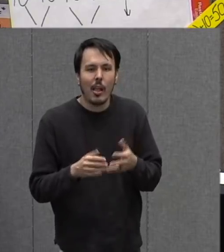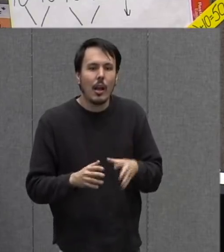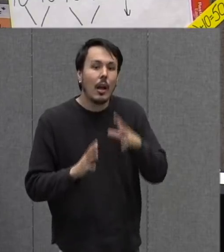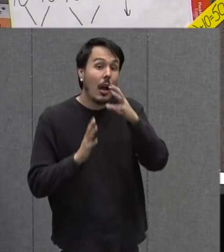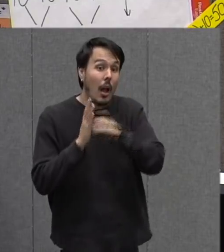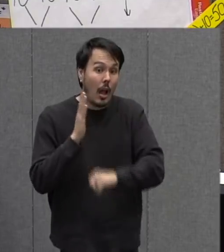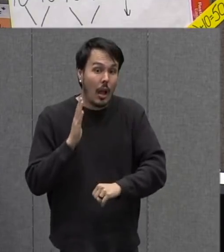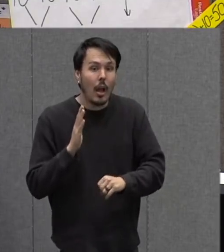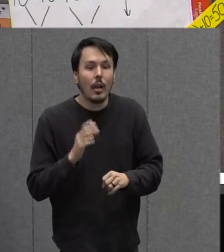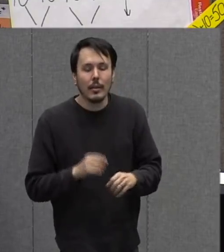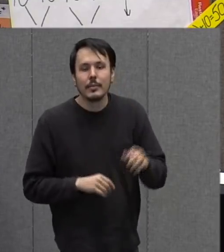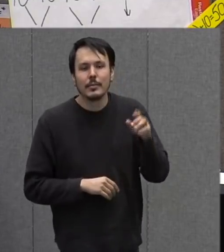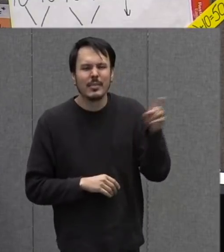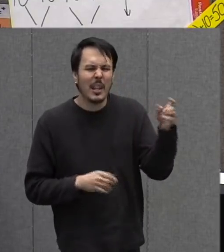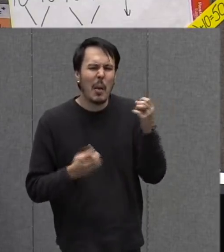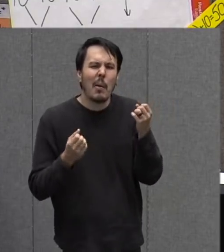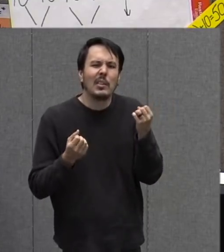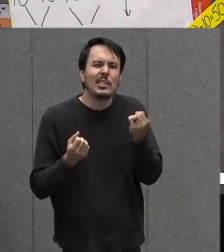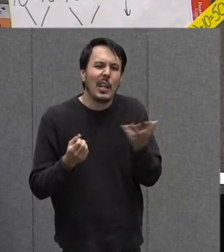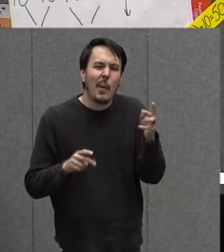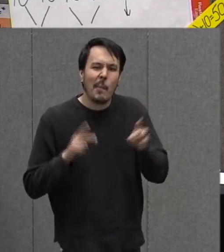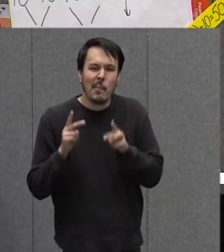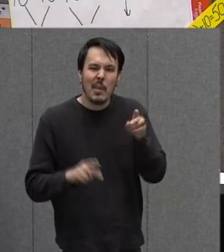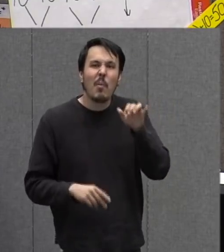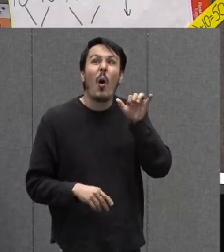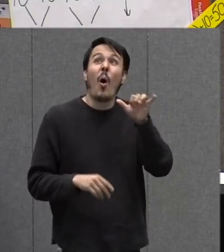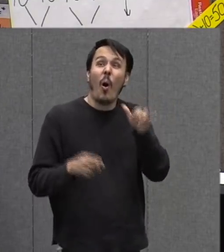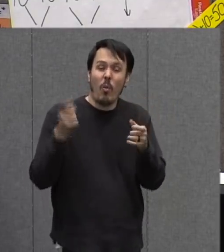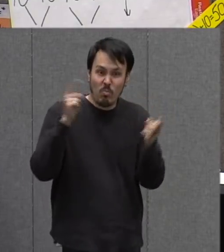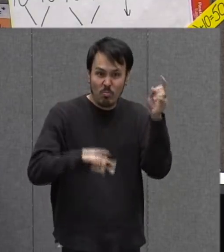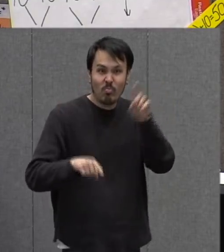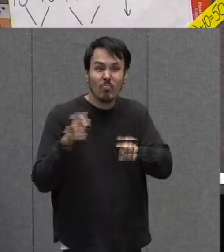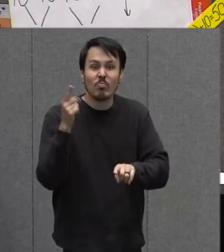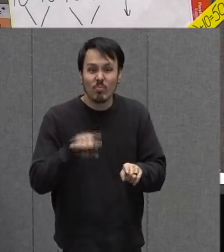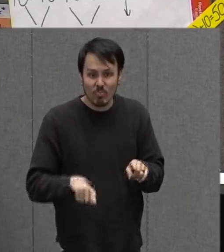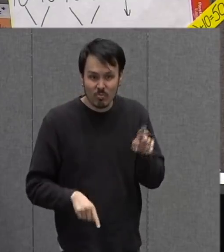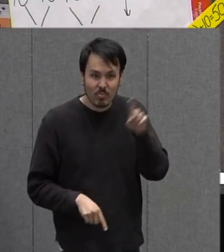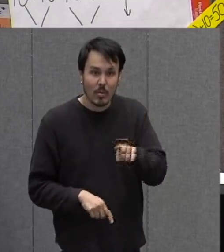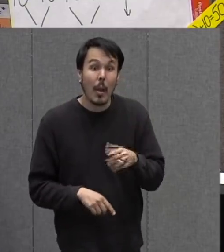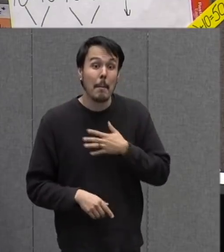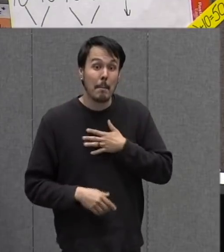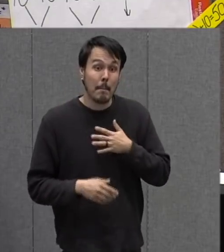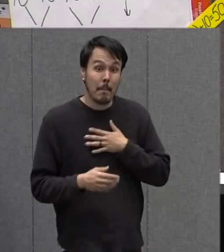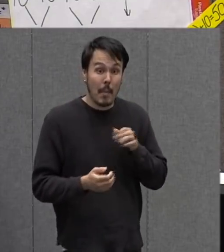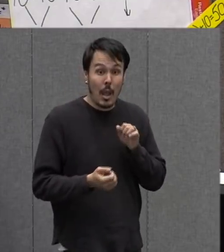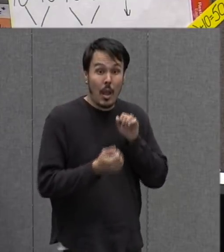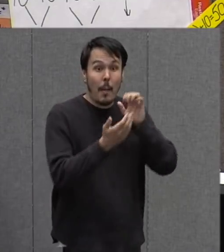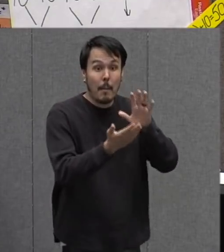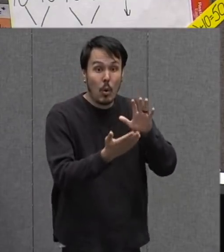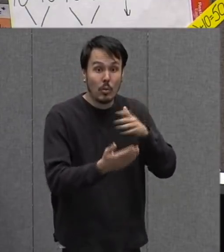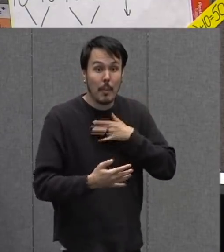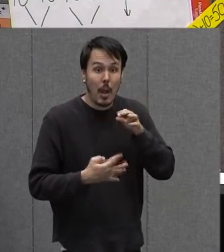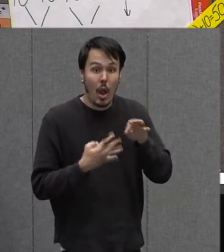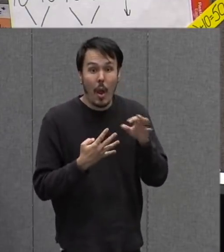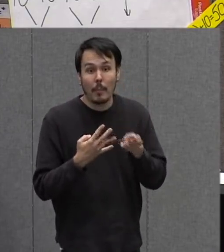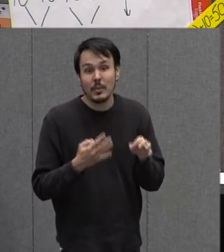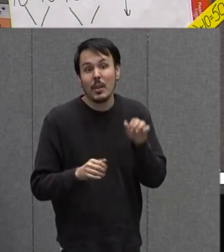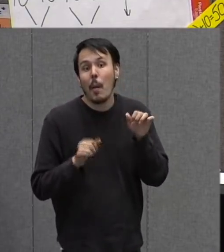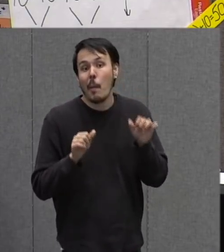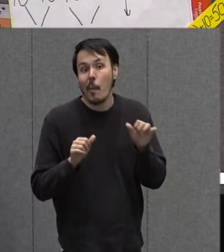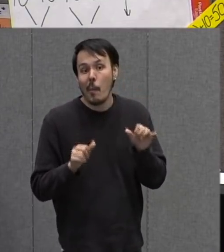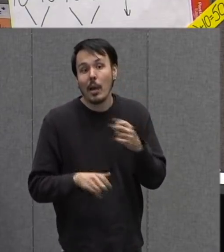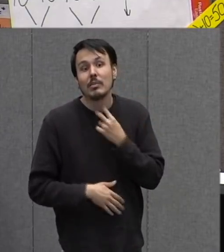route I would have taken. Because to be honest, this route not always is the most efficient. I'll be honest, I kind of get stuck in a rut